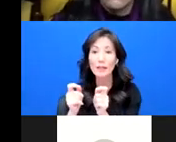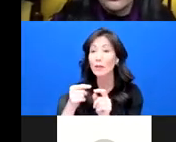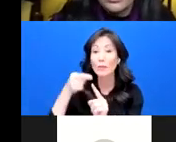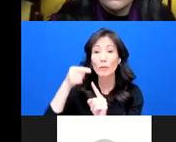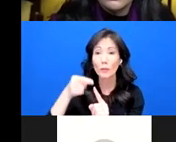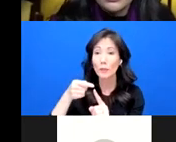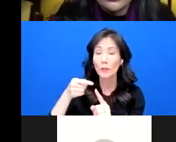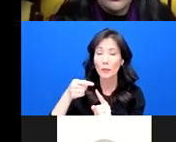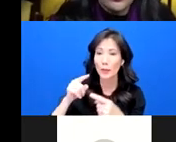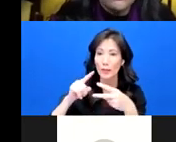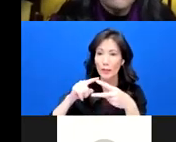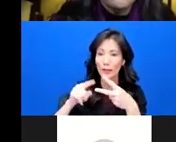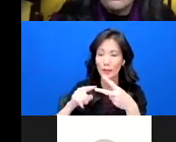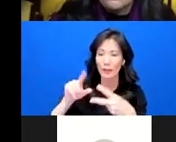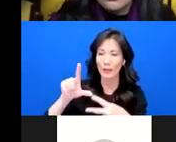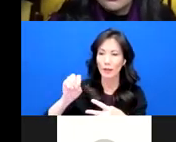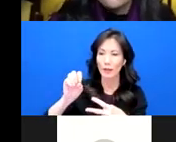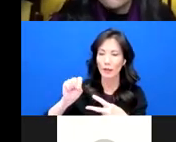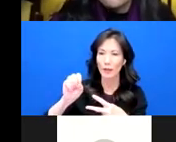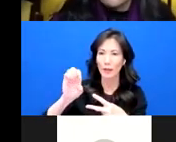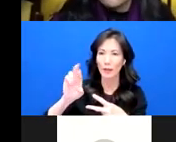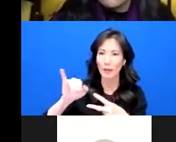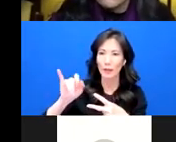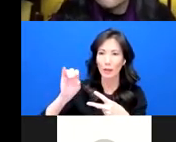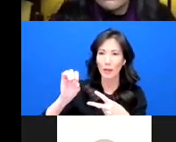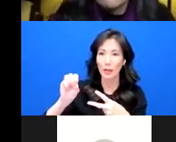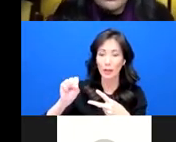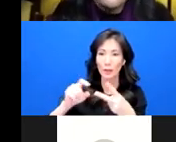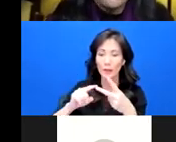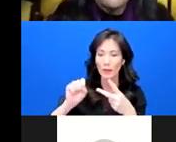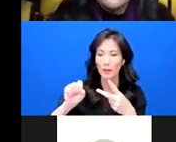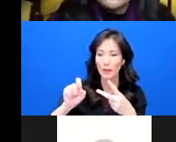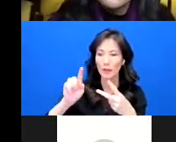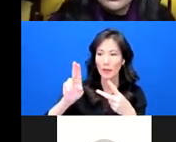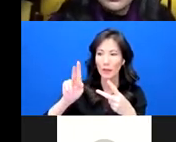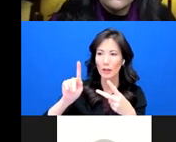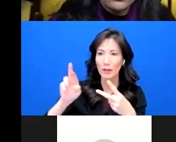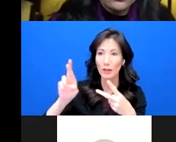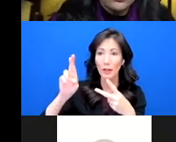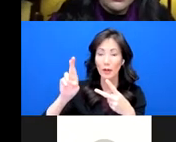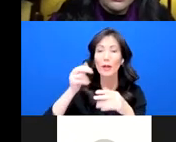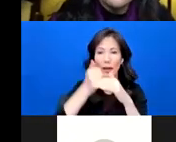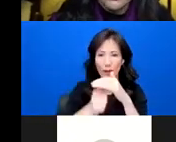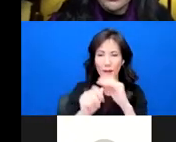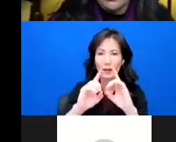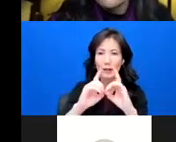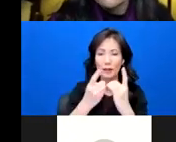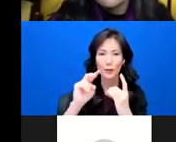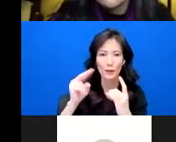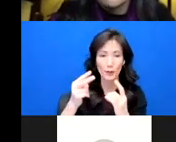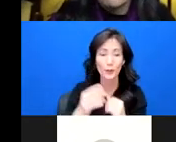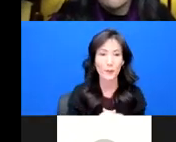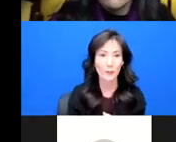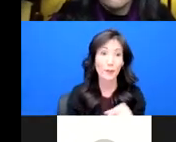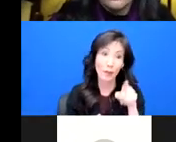whole into that District 2. And so those are our draft plans. And we'll go to the next slide to show that this plan also